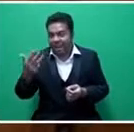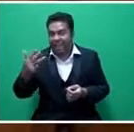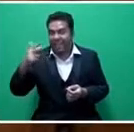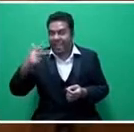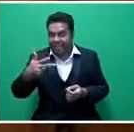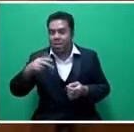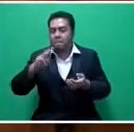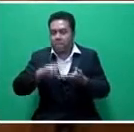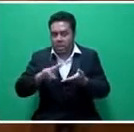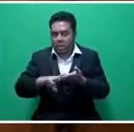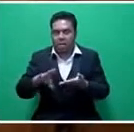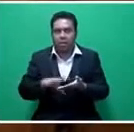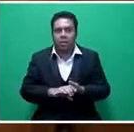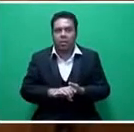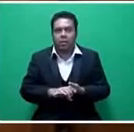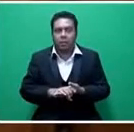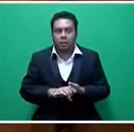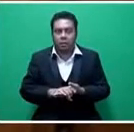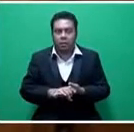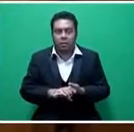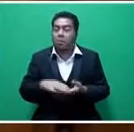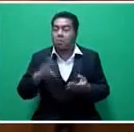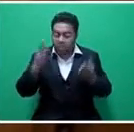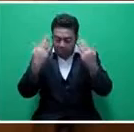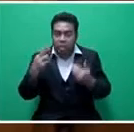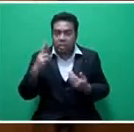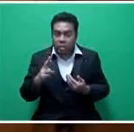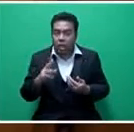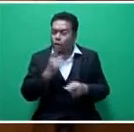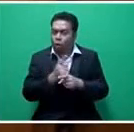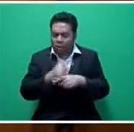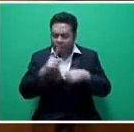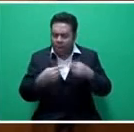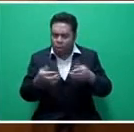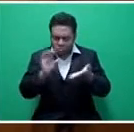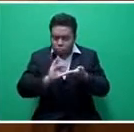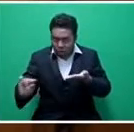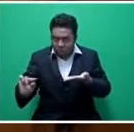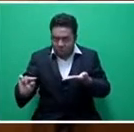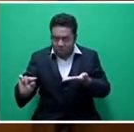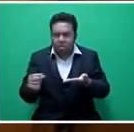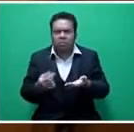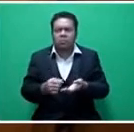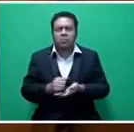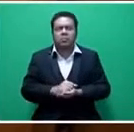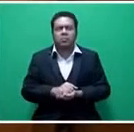2.598 million, 2.59. Mr. Speaker, talking about grants,